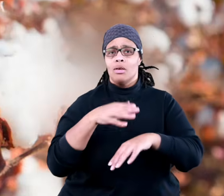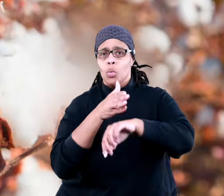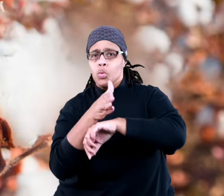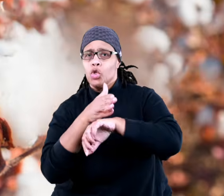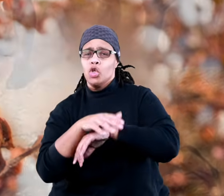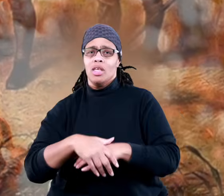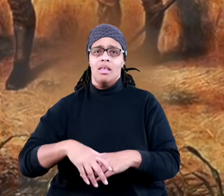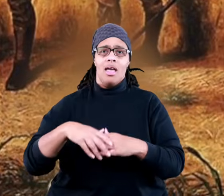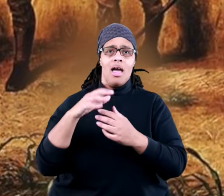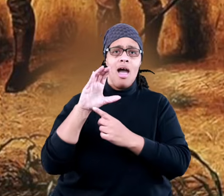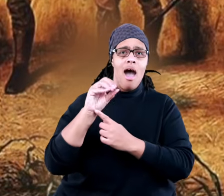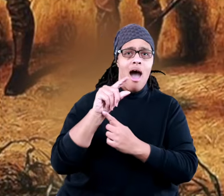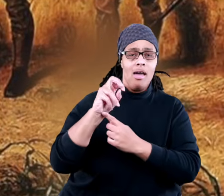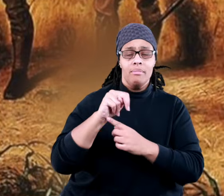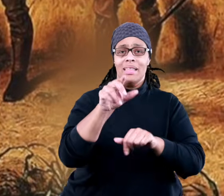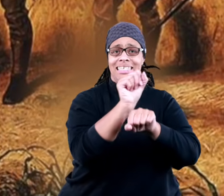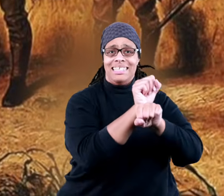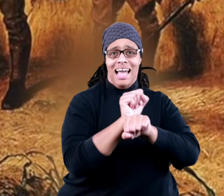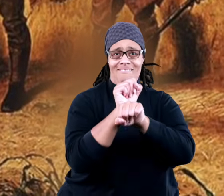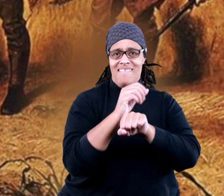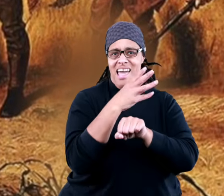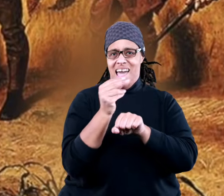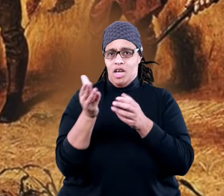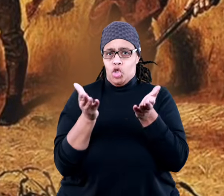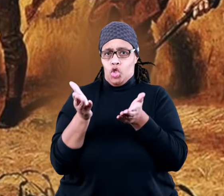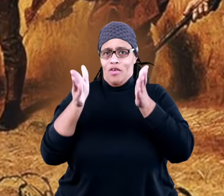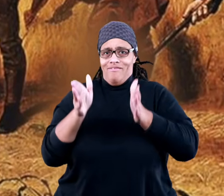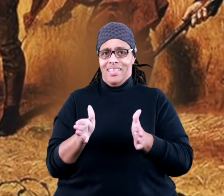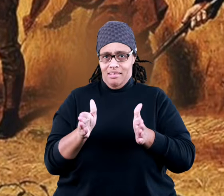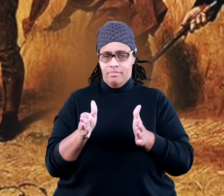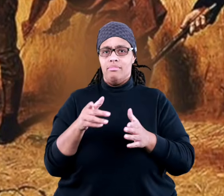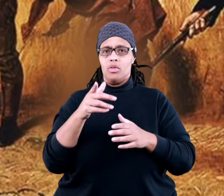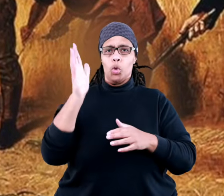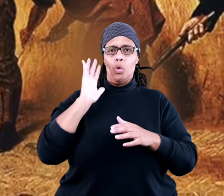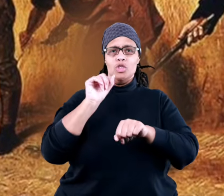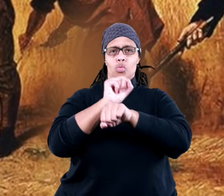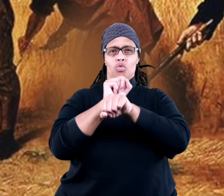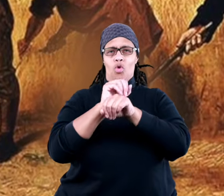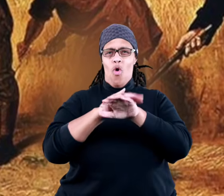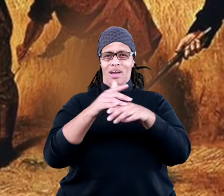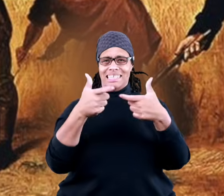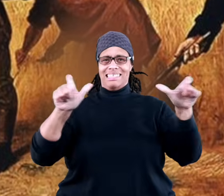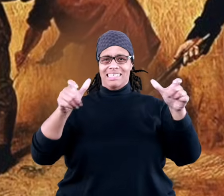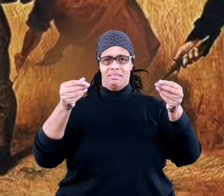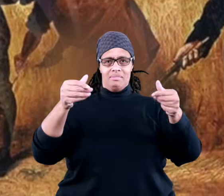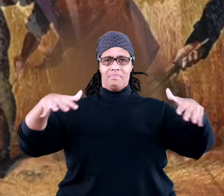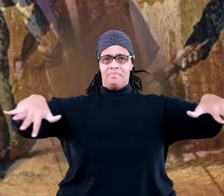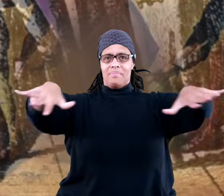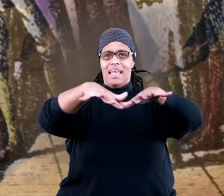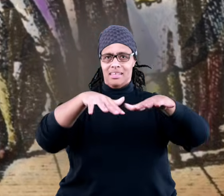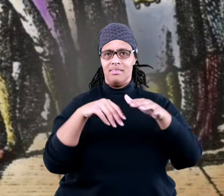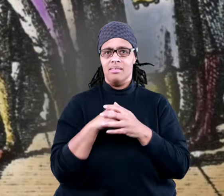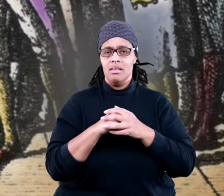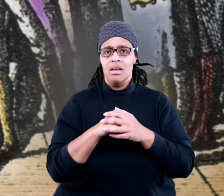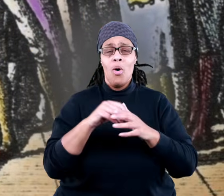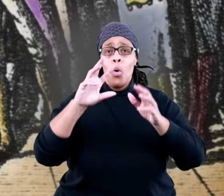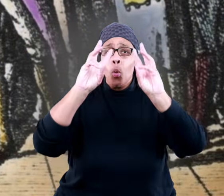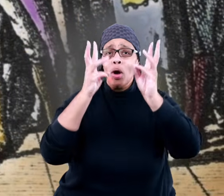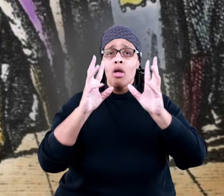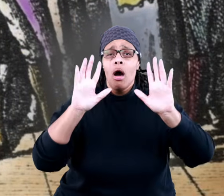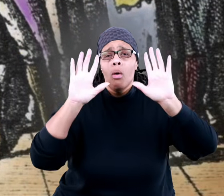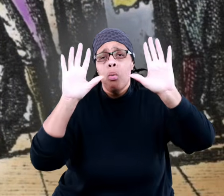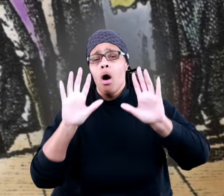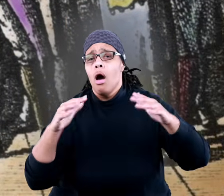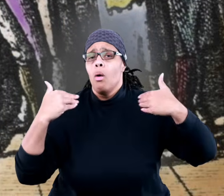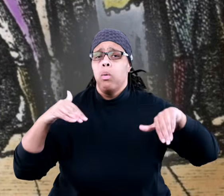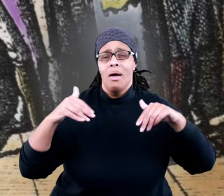and cotton. Slave labor and indentured servants were used to work these large plantations. The weather was great,